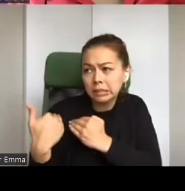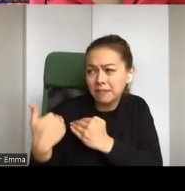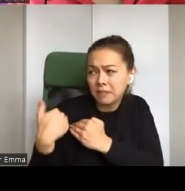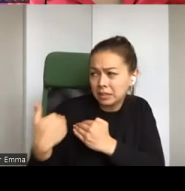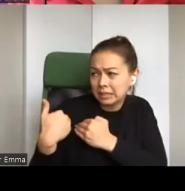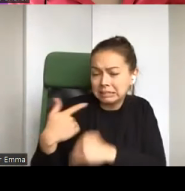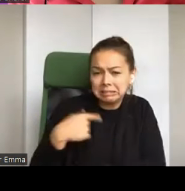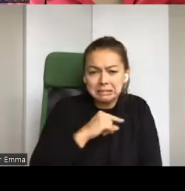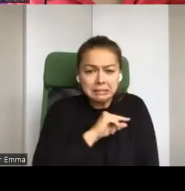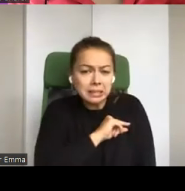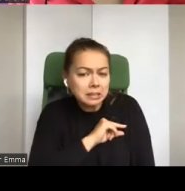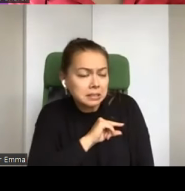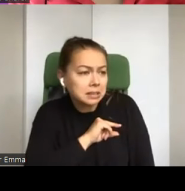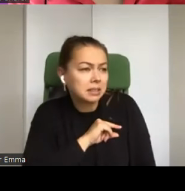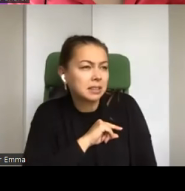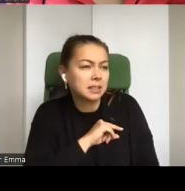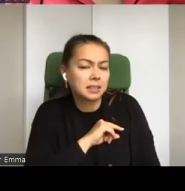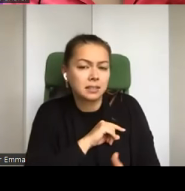And so